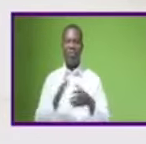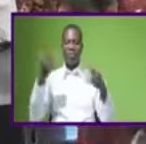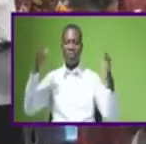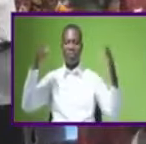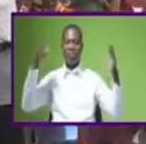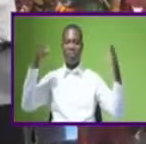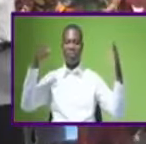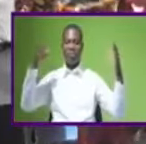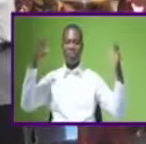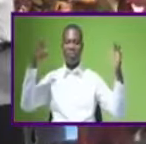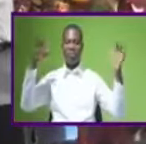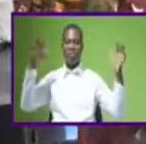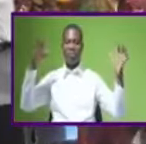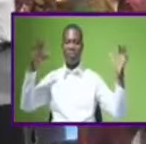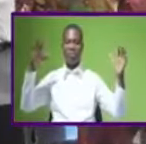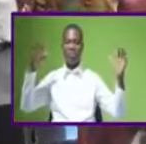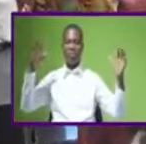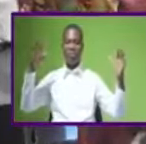Yes.